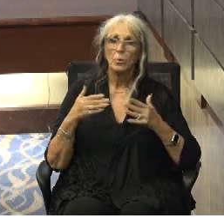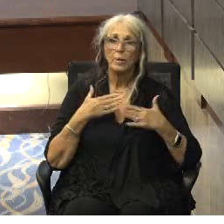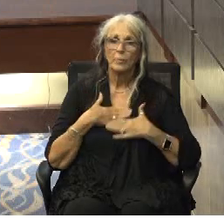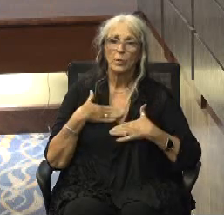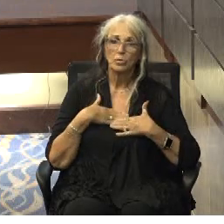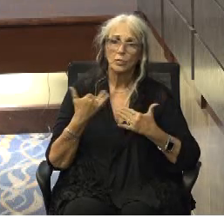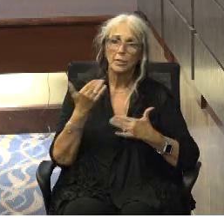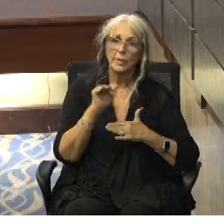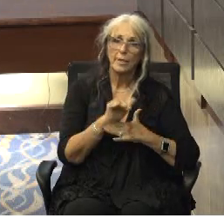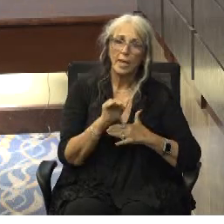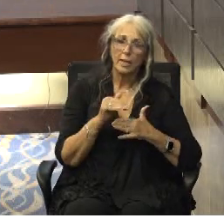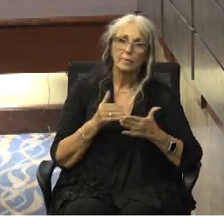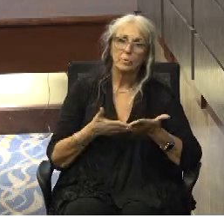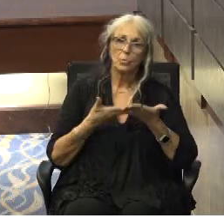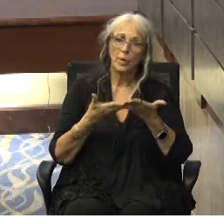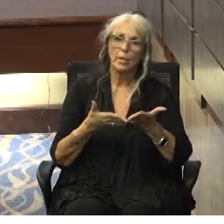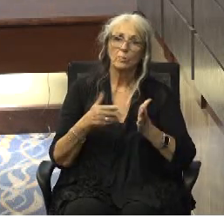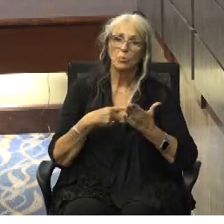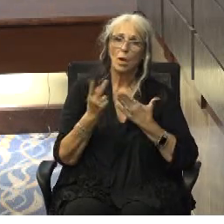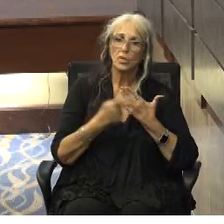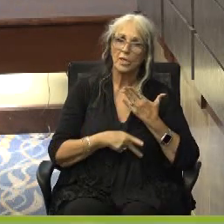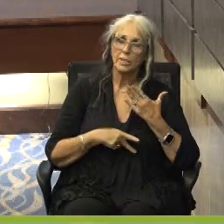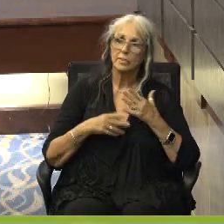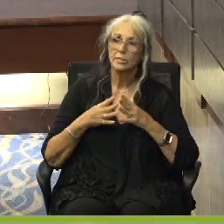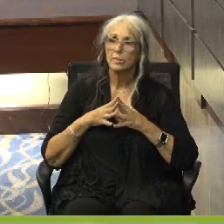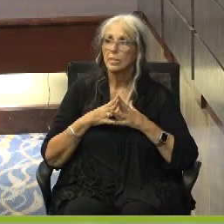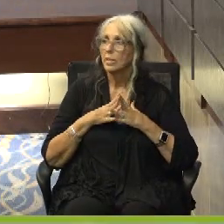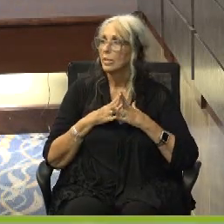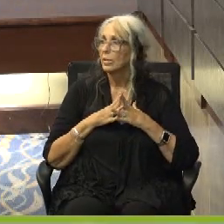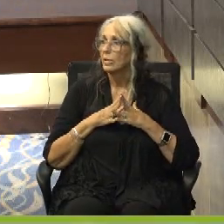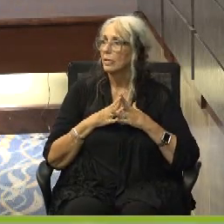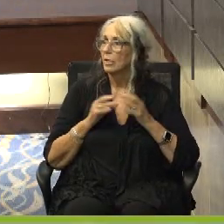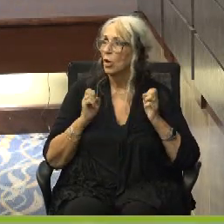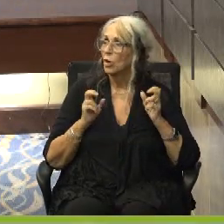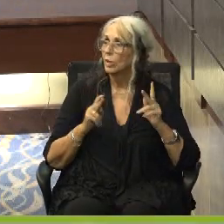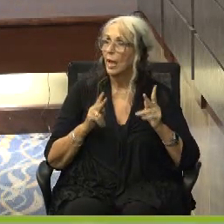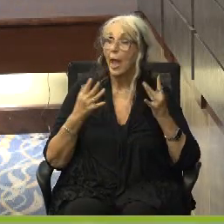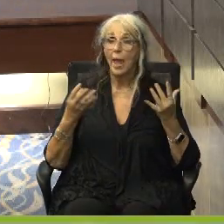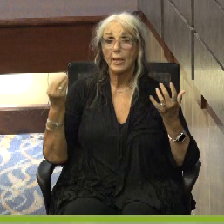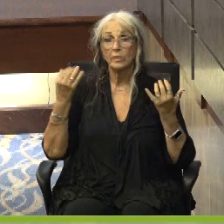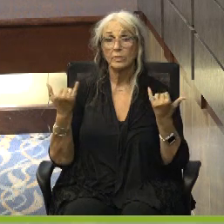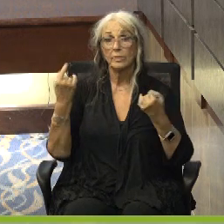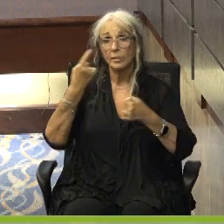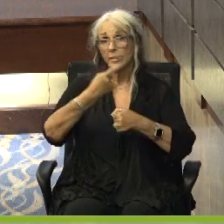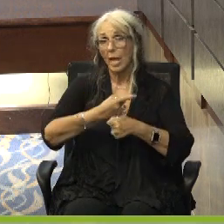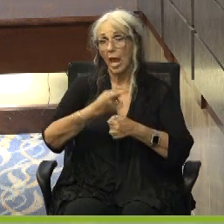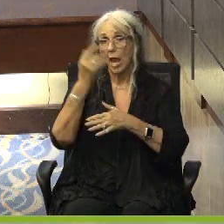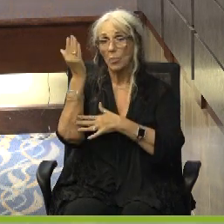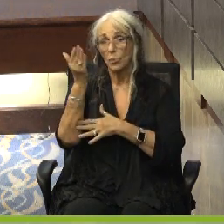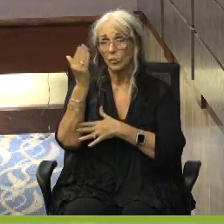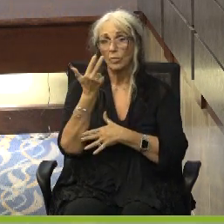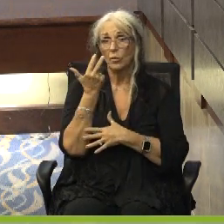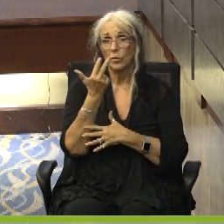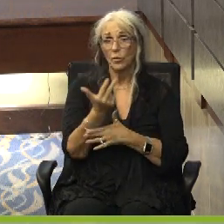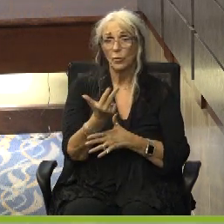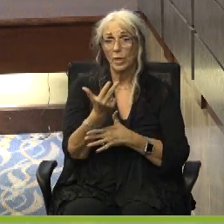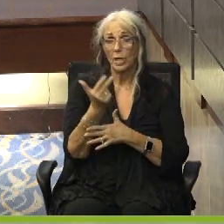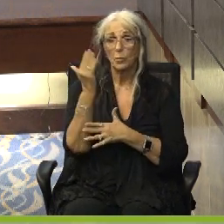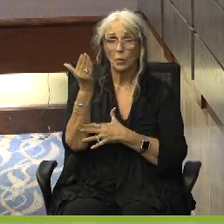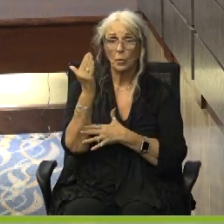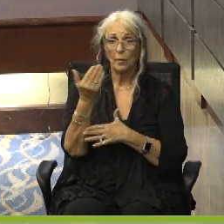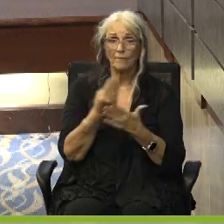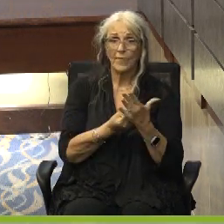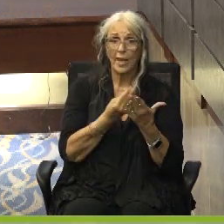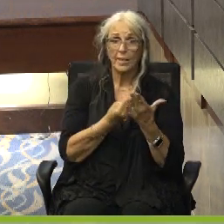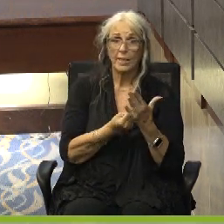few economic development projects. Mr. Pacina, can you kick us off? All right. Well, today I'm presenting for you 3 proposed tax increment